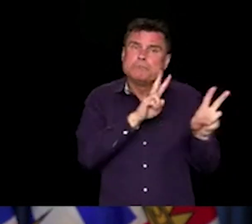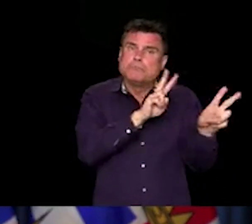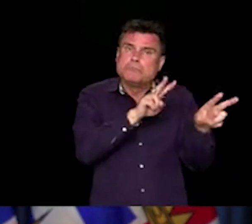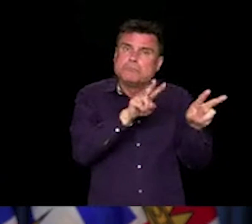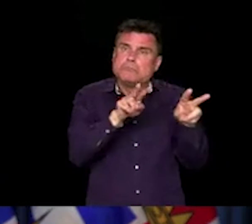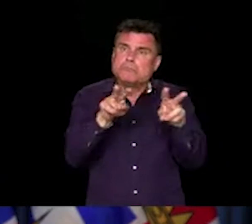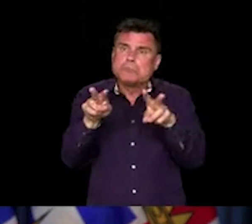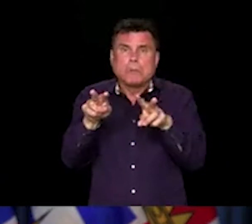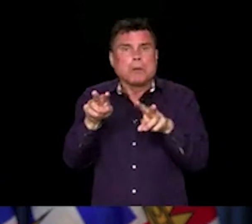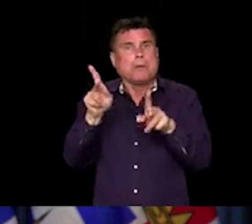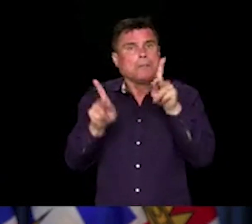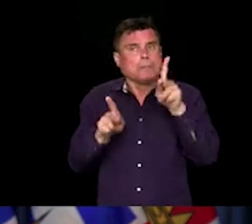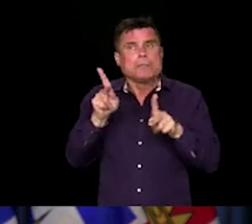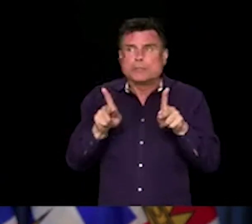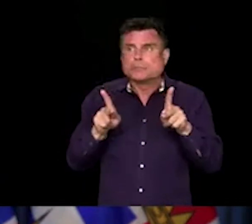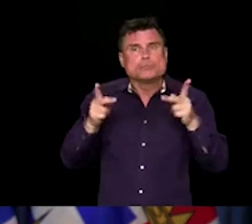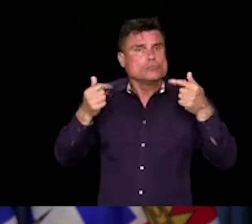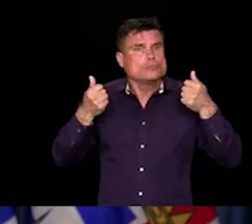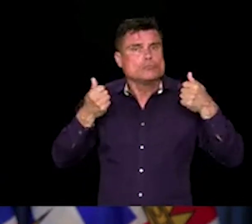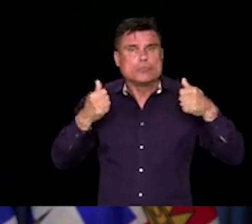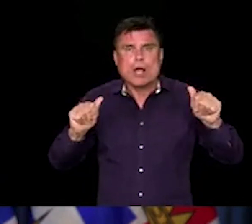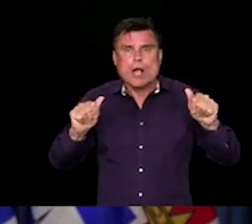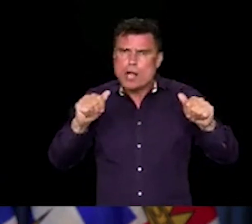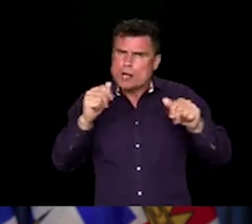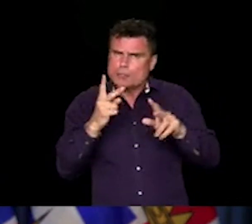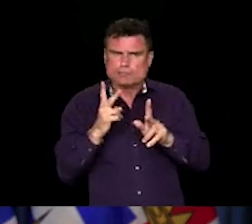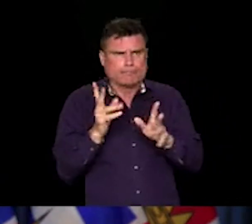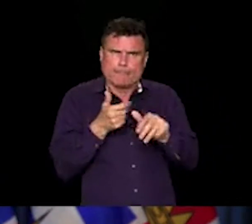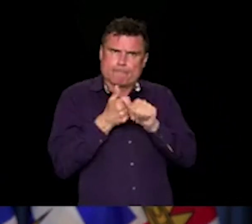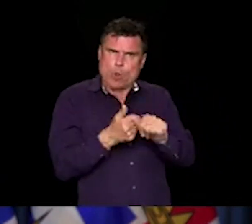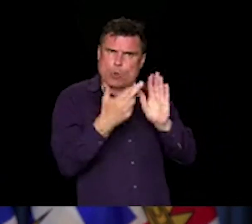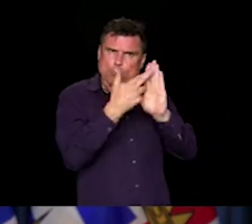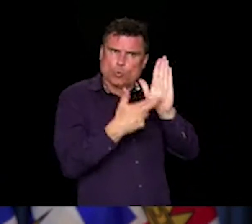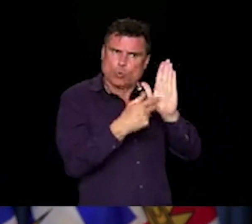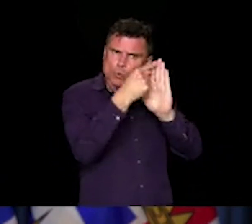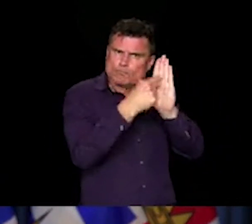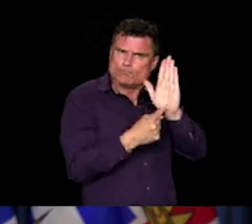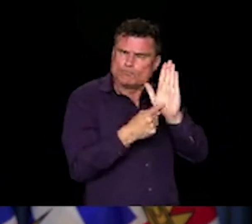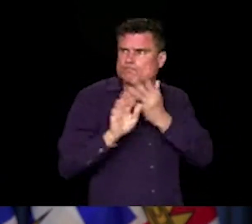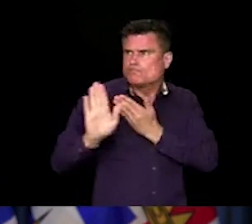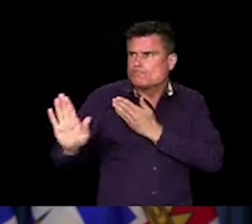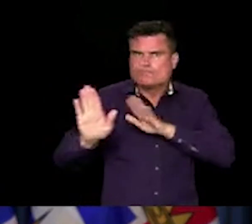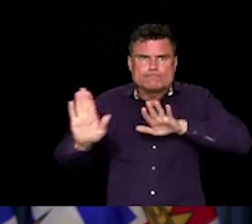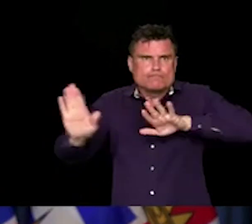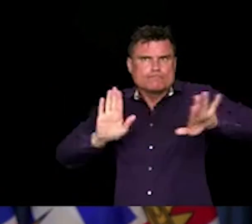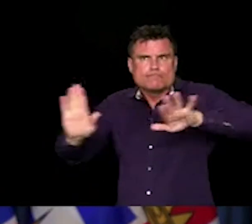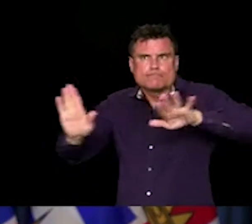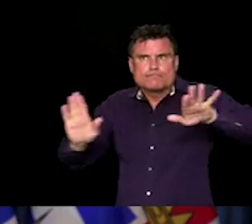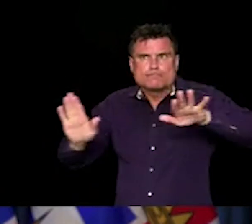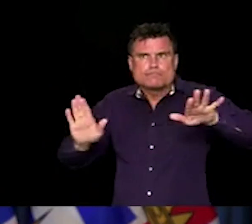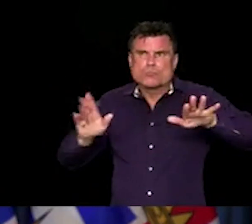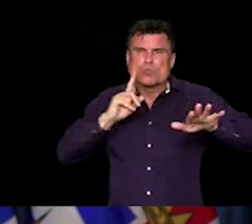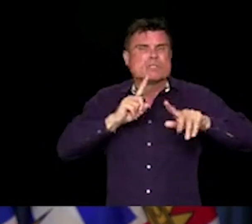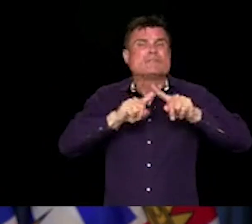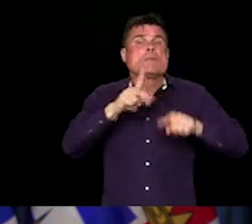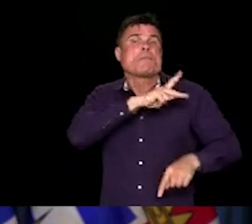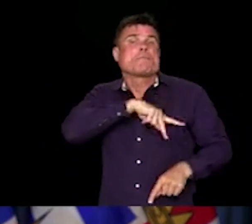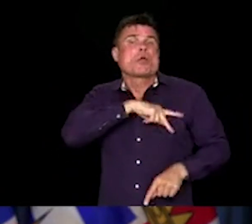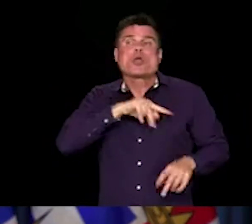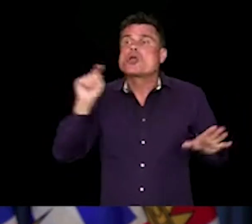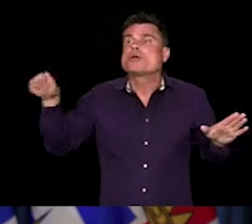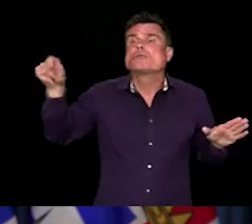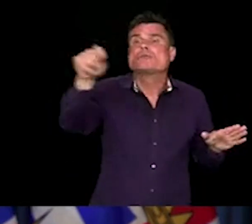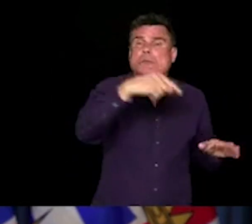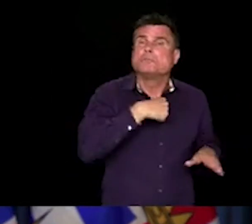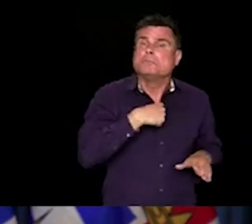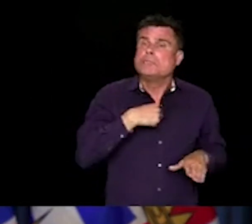think, effort by everybody to follow the rules. In fact, everywhere, whether it was at Gaston Park or Melbourne Park or Collingwood Park, people